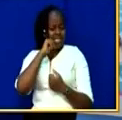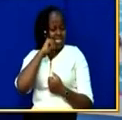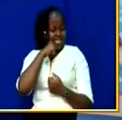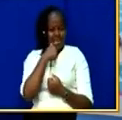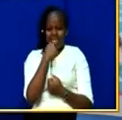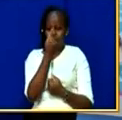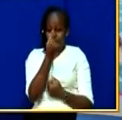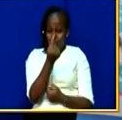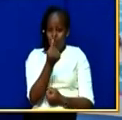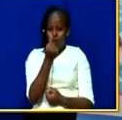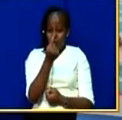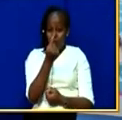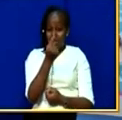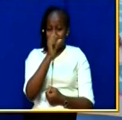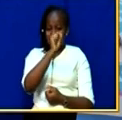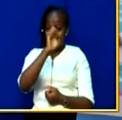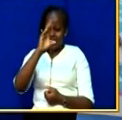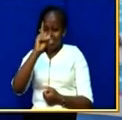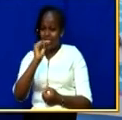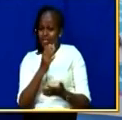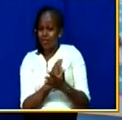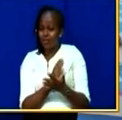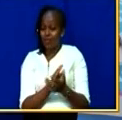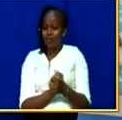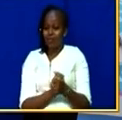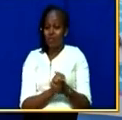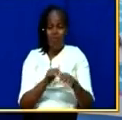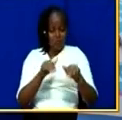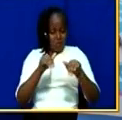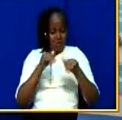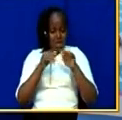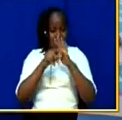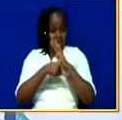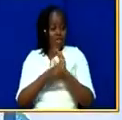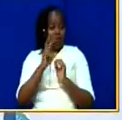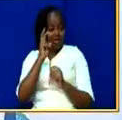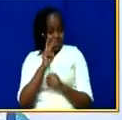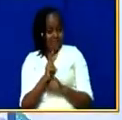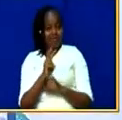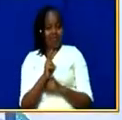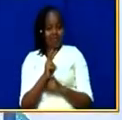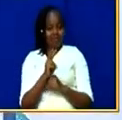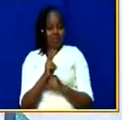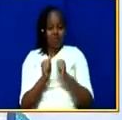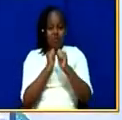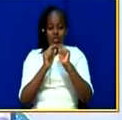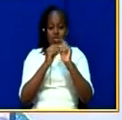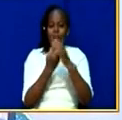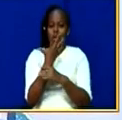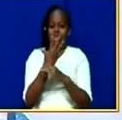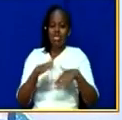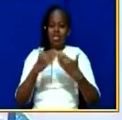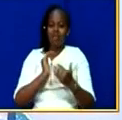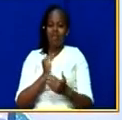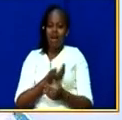very tiny seeds. We'll get there and see which crops, what is a tiny seeded crop, which crops gives us